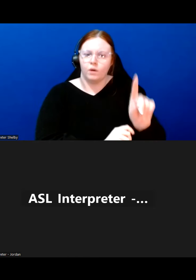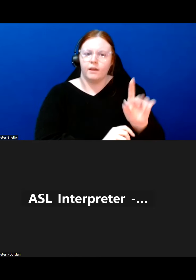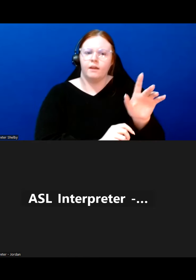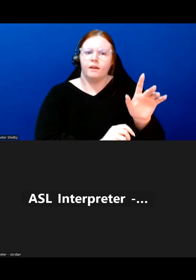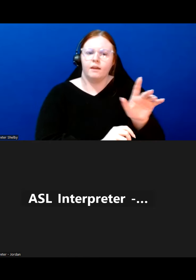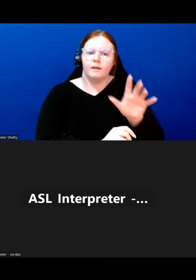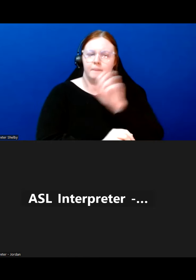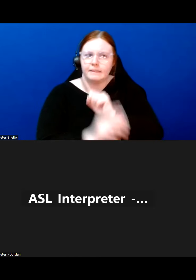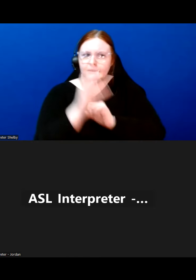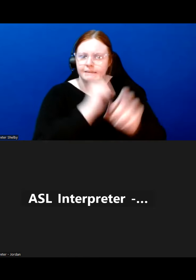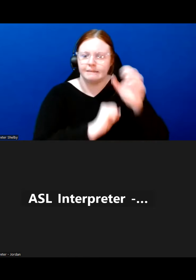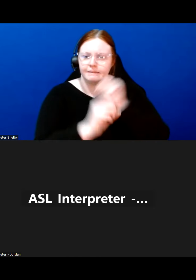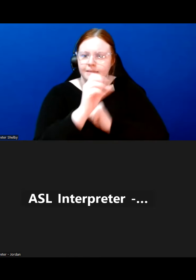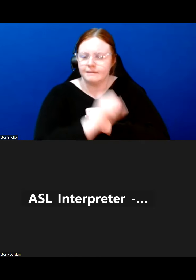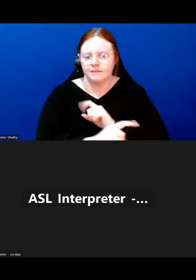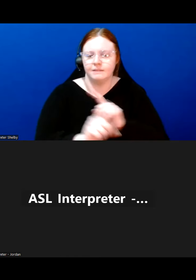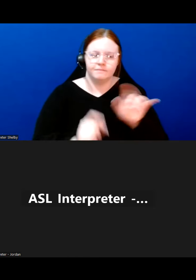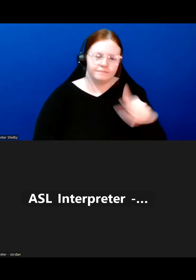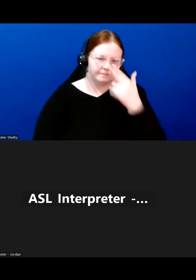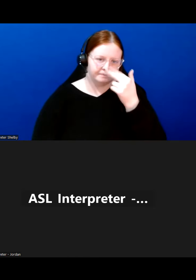hearing, but a little funny one for you.